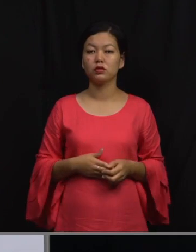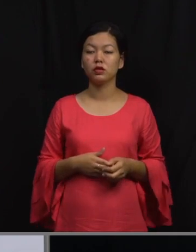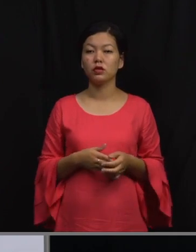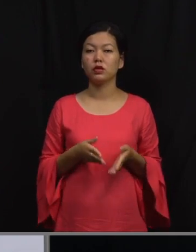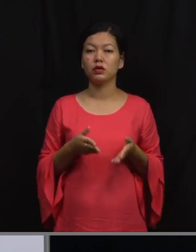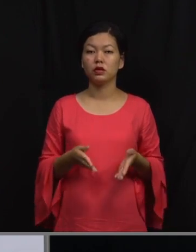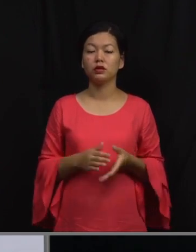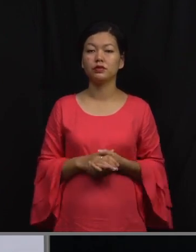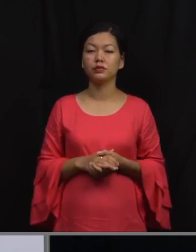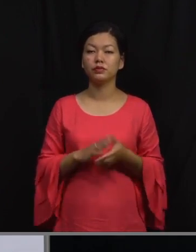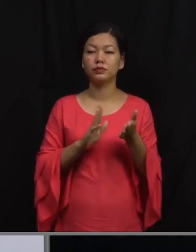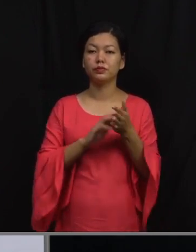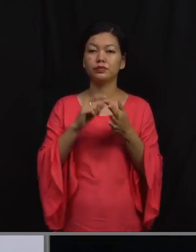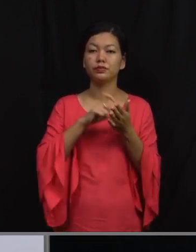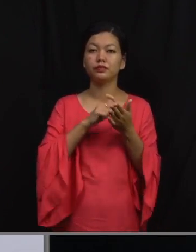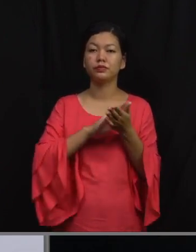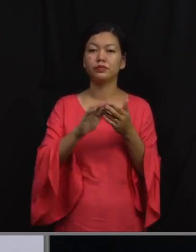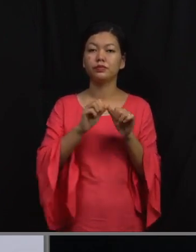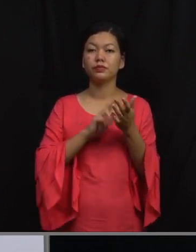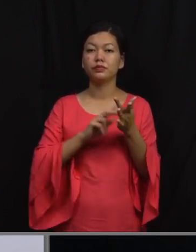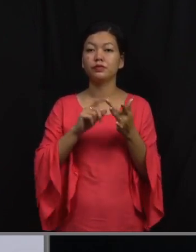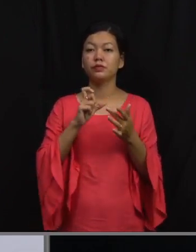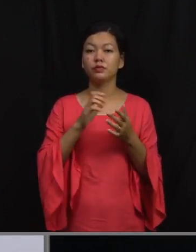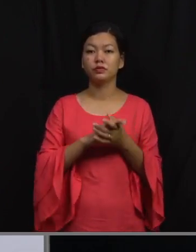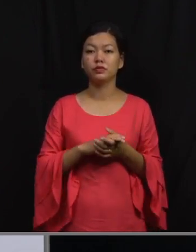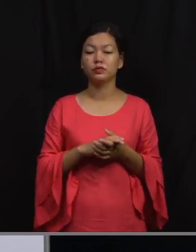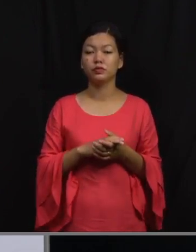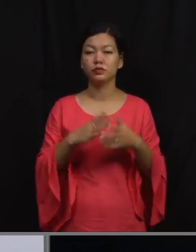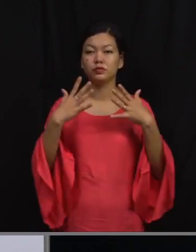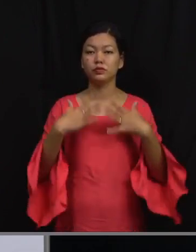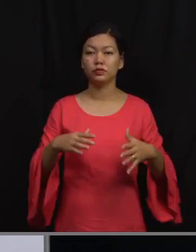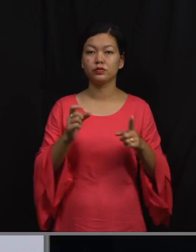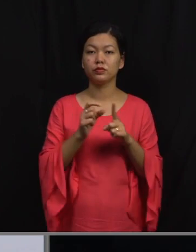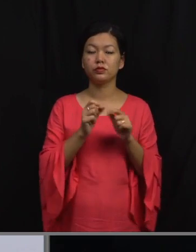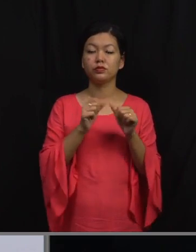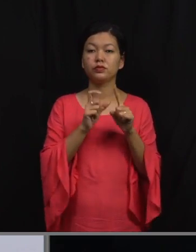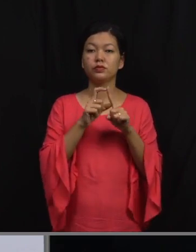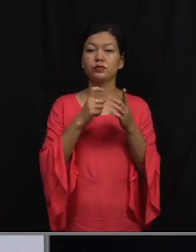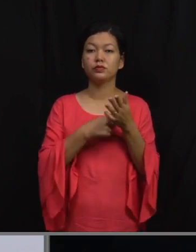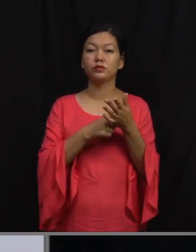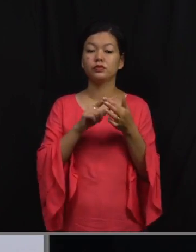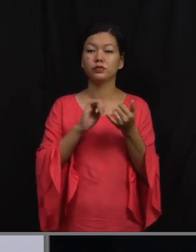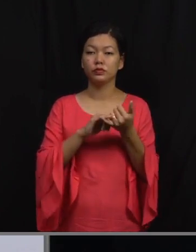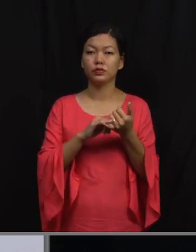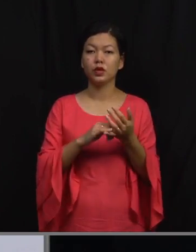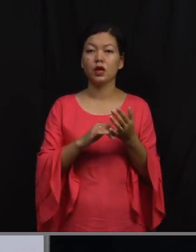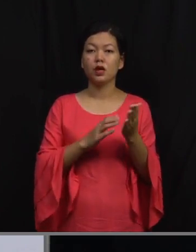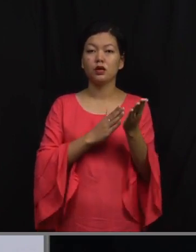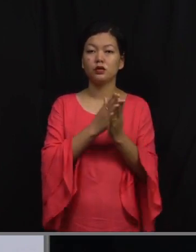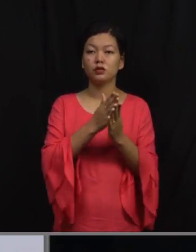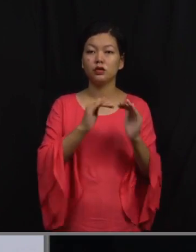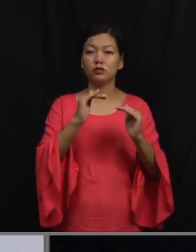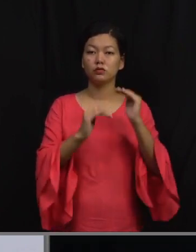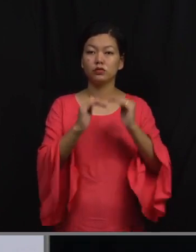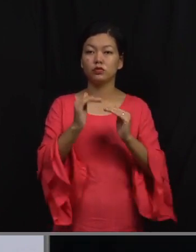so in mechanics we are going to discuss the body at rest as well as the motion of a body and propulsion of the